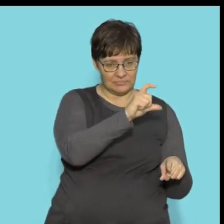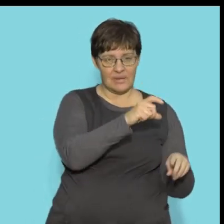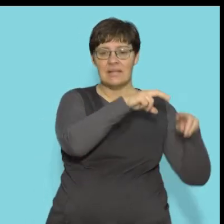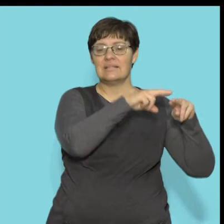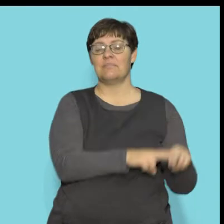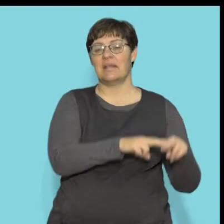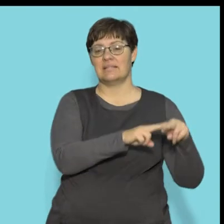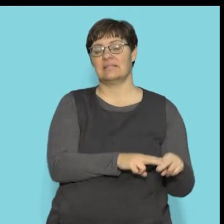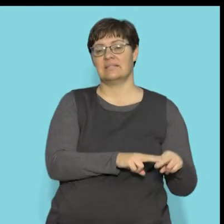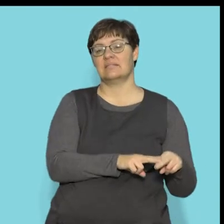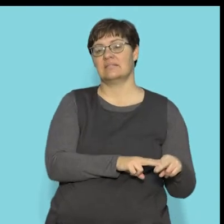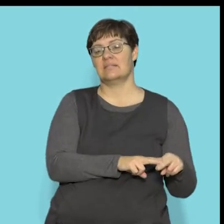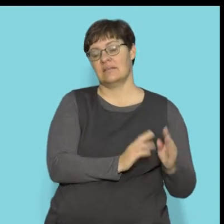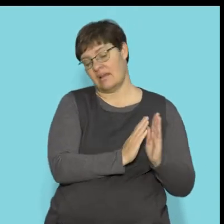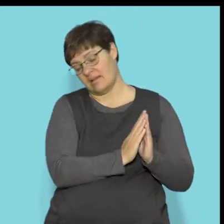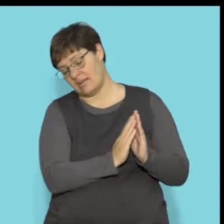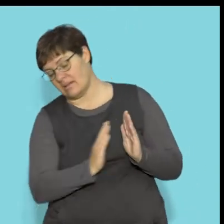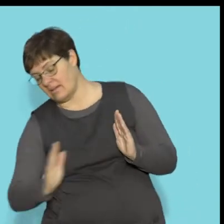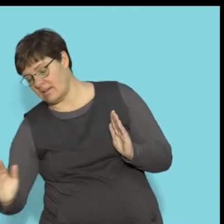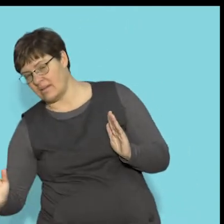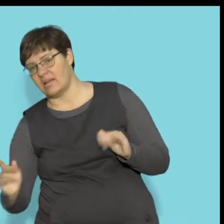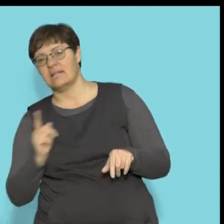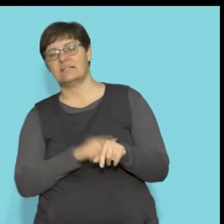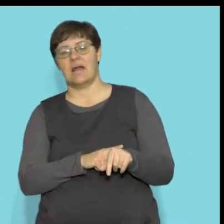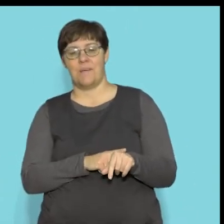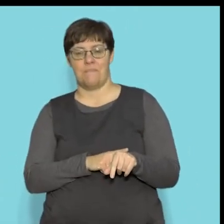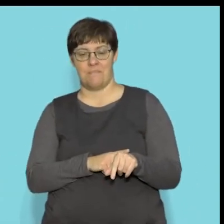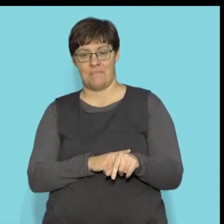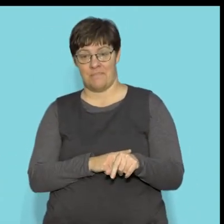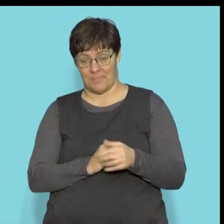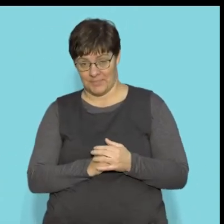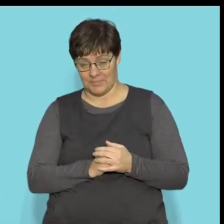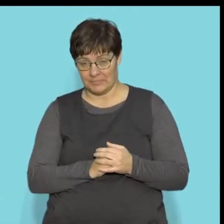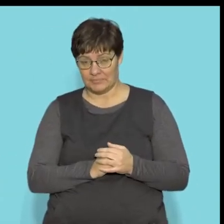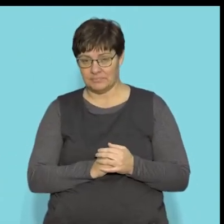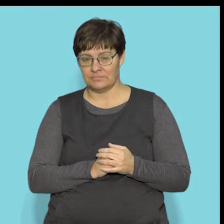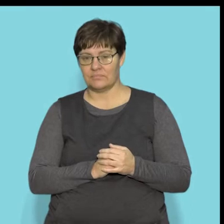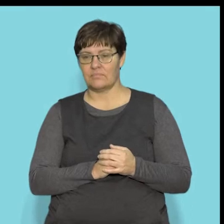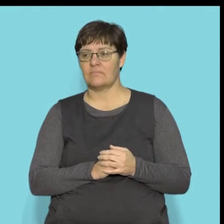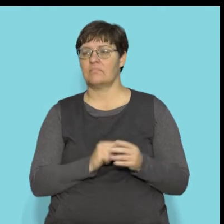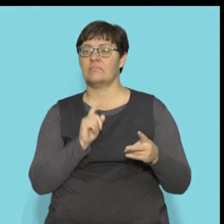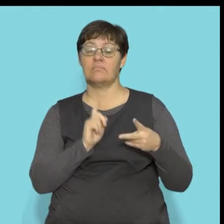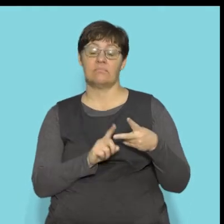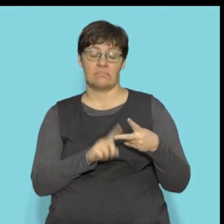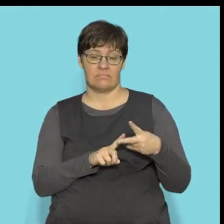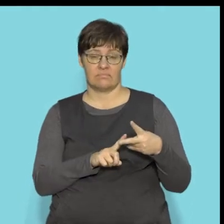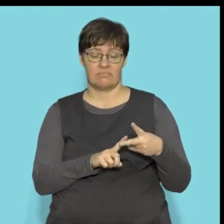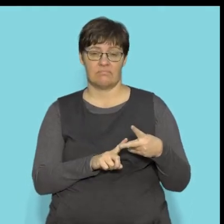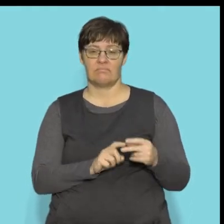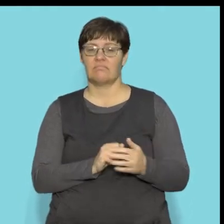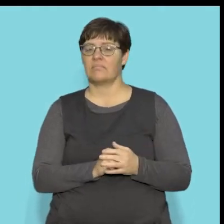on how much time has passed. Question 3. State